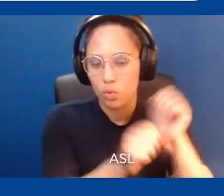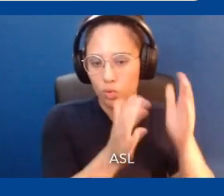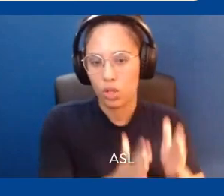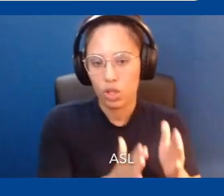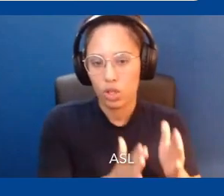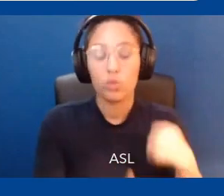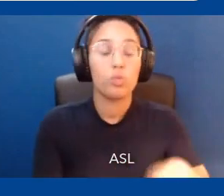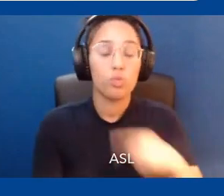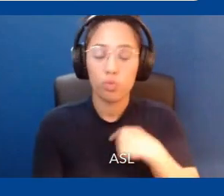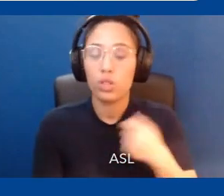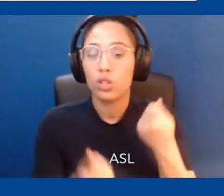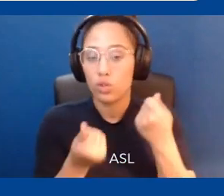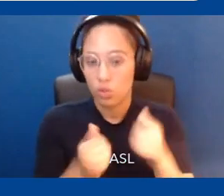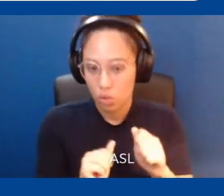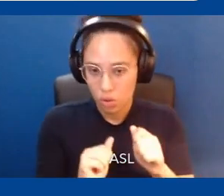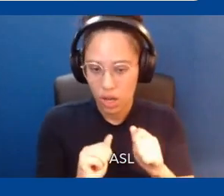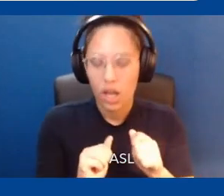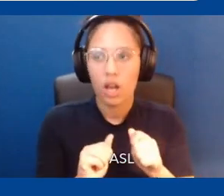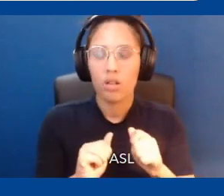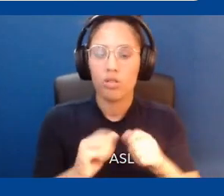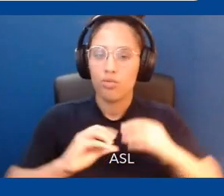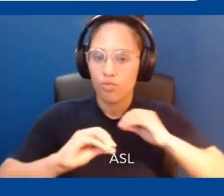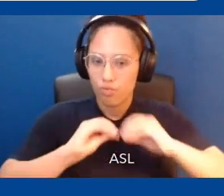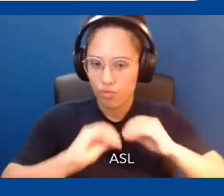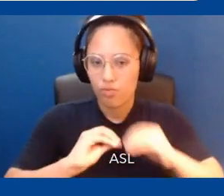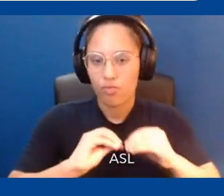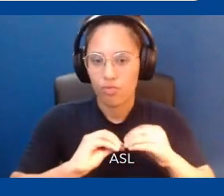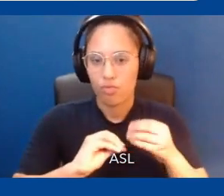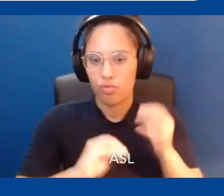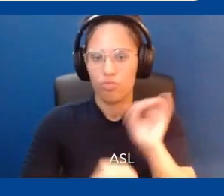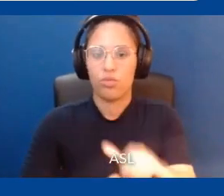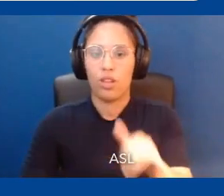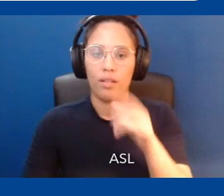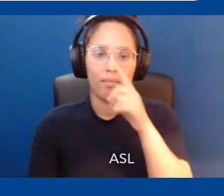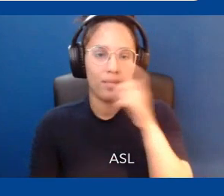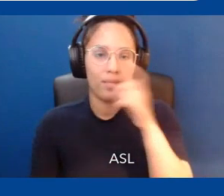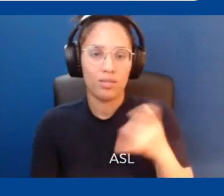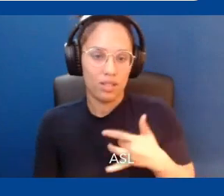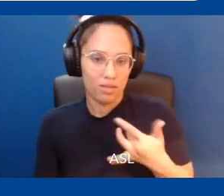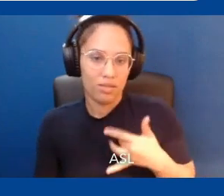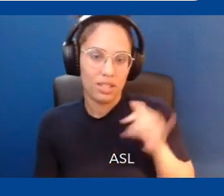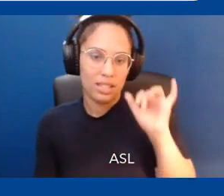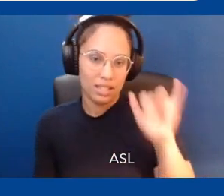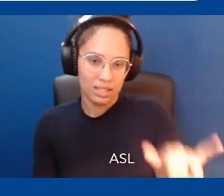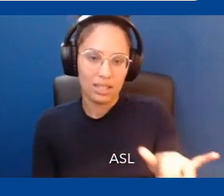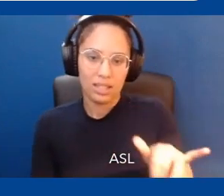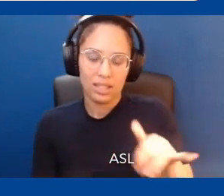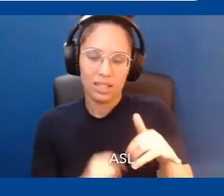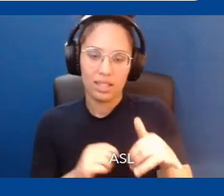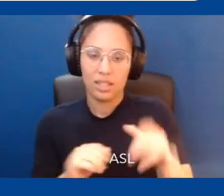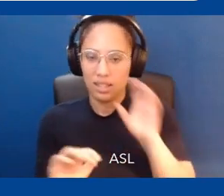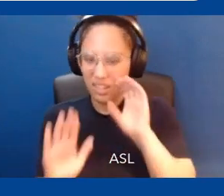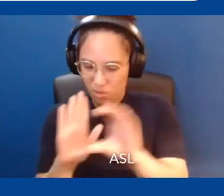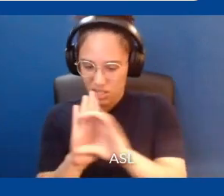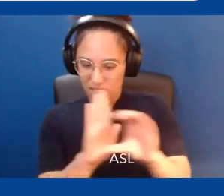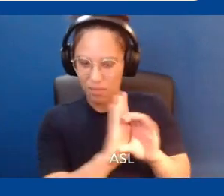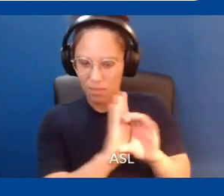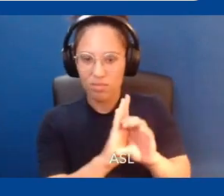it because we feel that that's the safe place for those images to